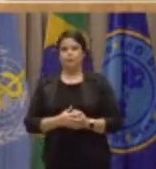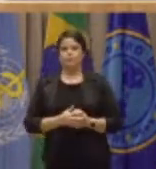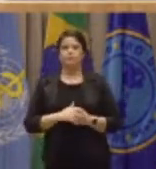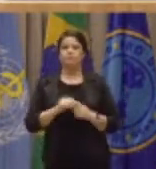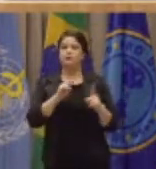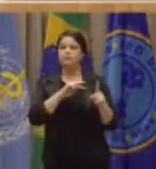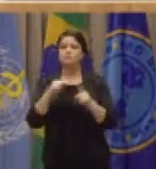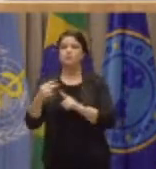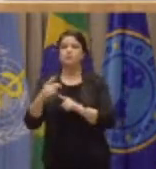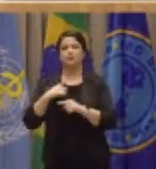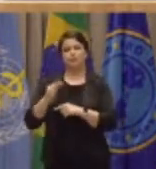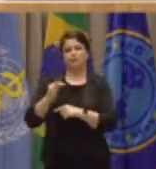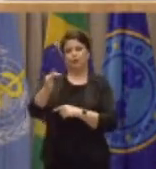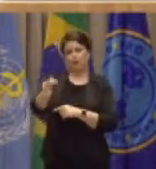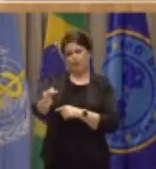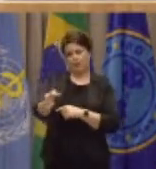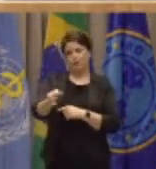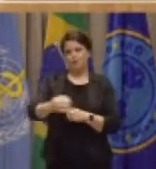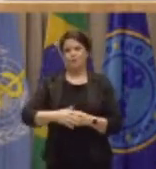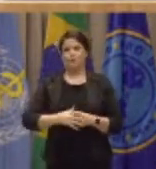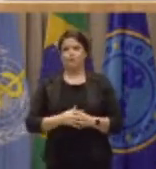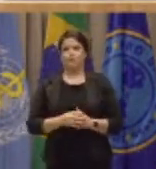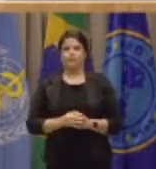and what kind of